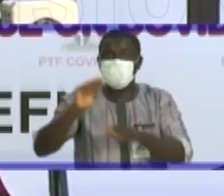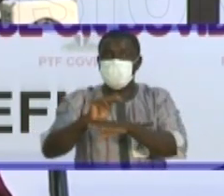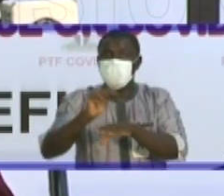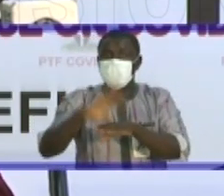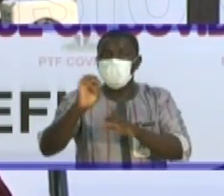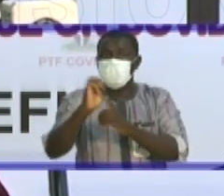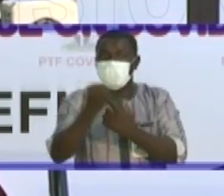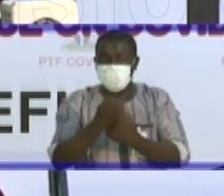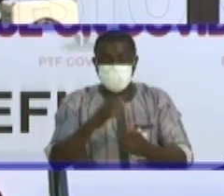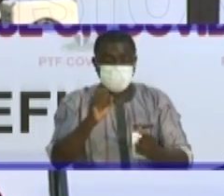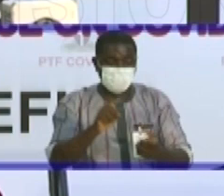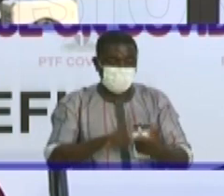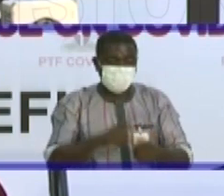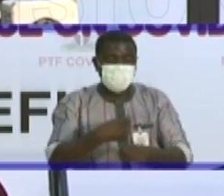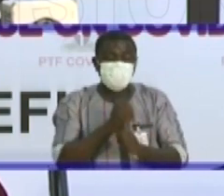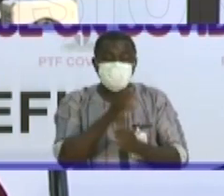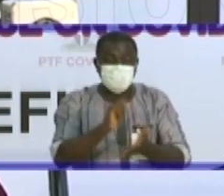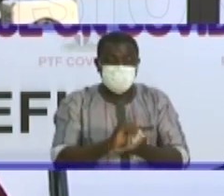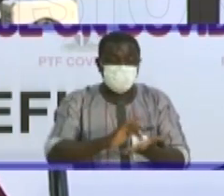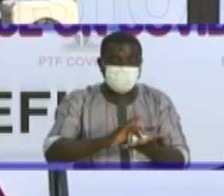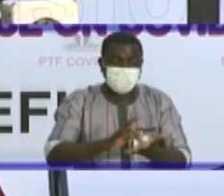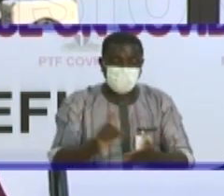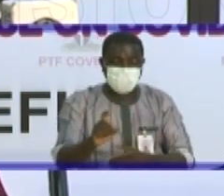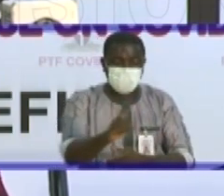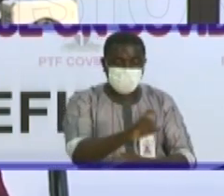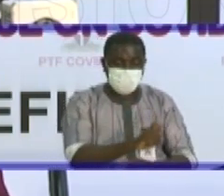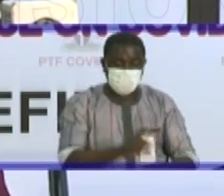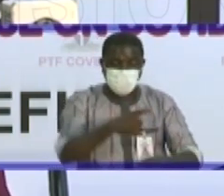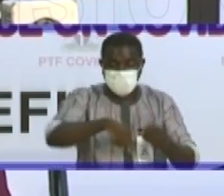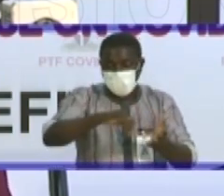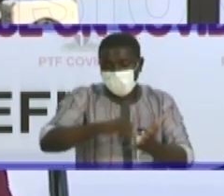it before you accept it. They are also responsible for